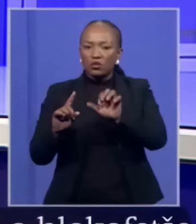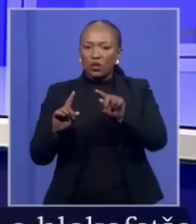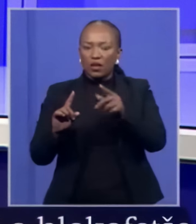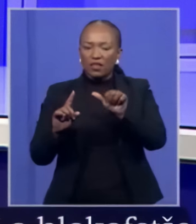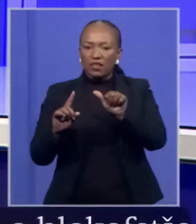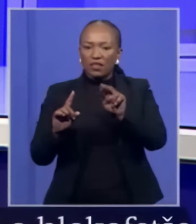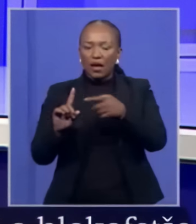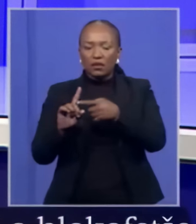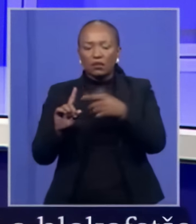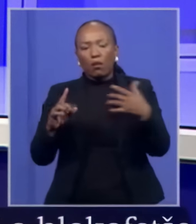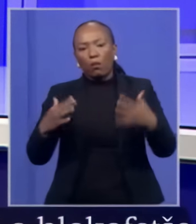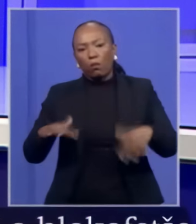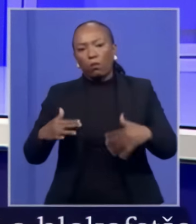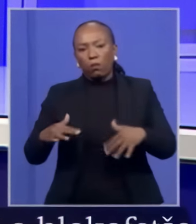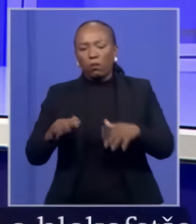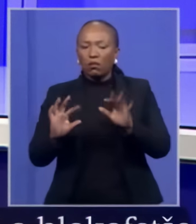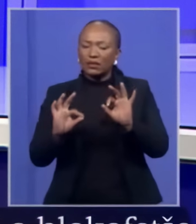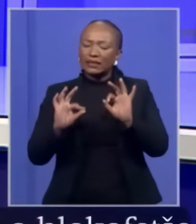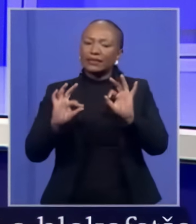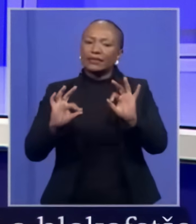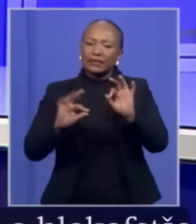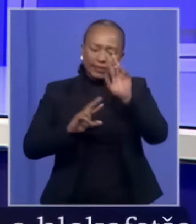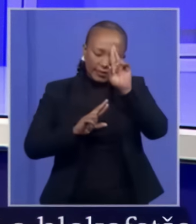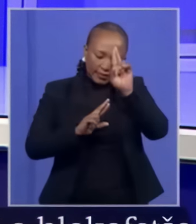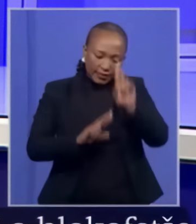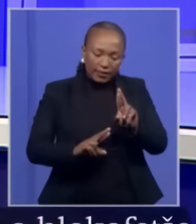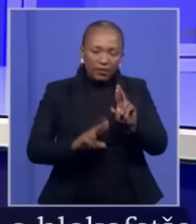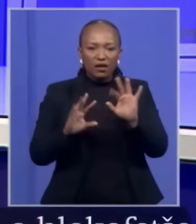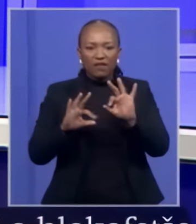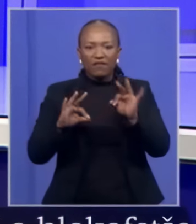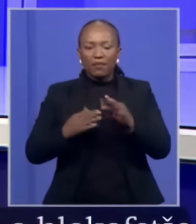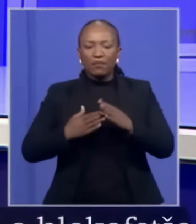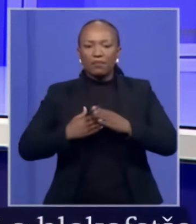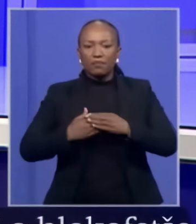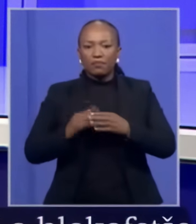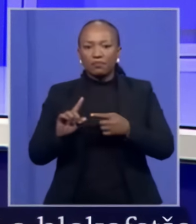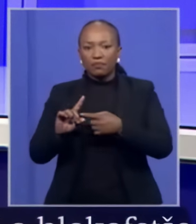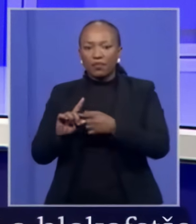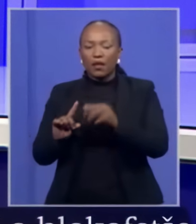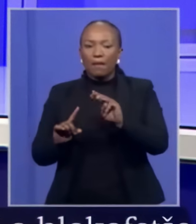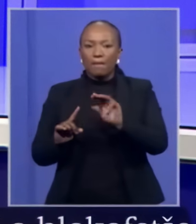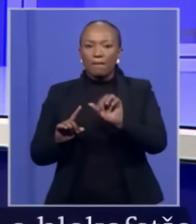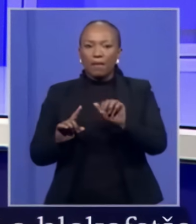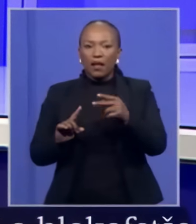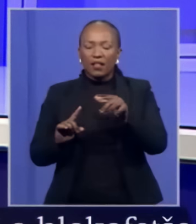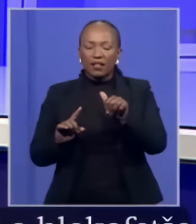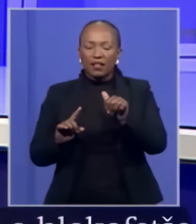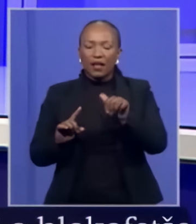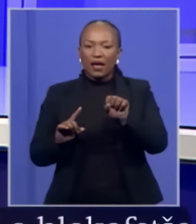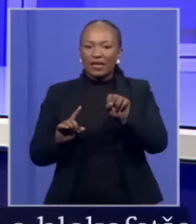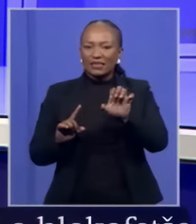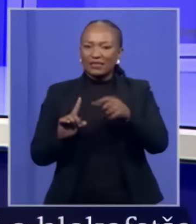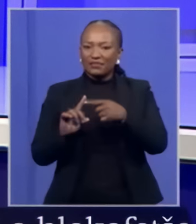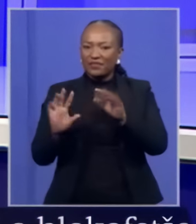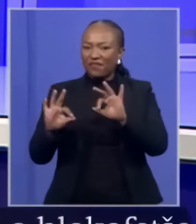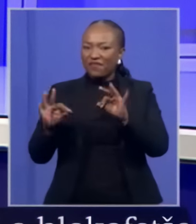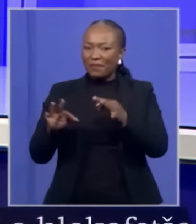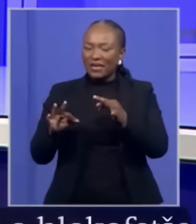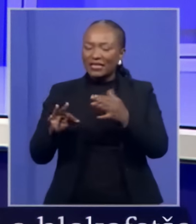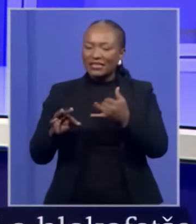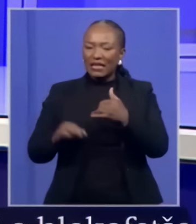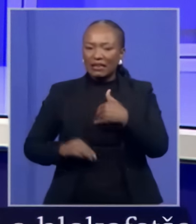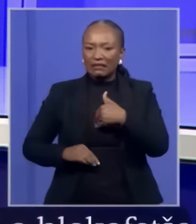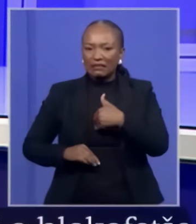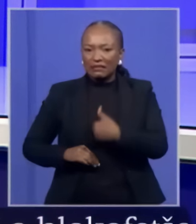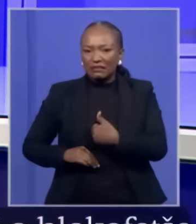hlompha industri ya bobega ditaba. Moleledi wa lapa Mahlatse Mahlase o re ba lapa ba sa tšhošitšwe le go košwa bohloko ke go tloga ga